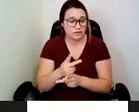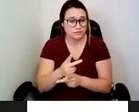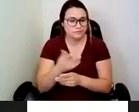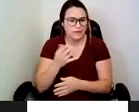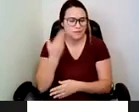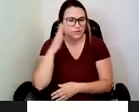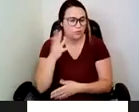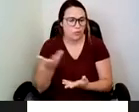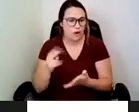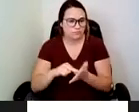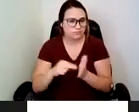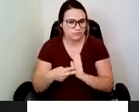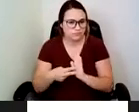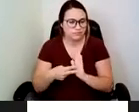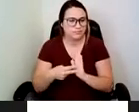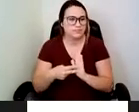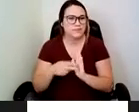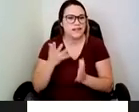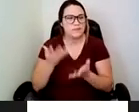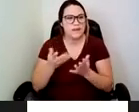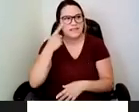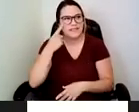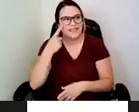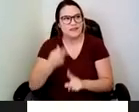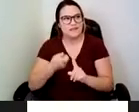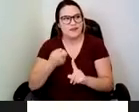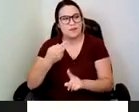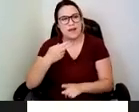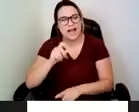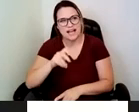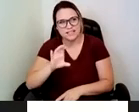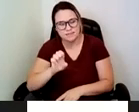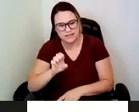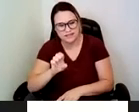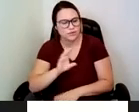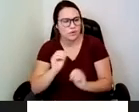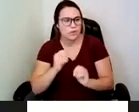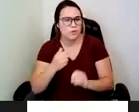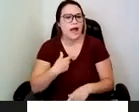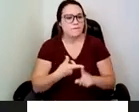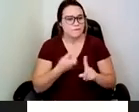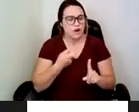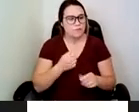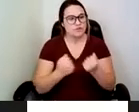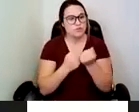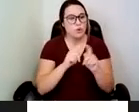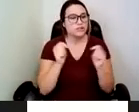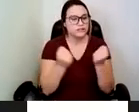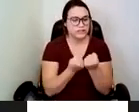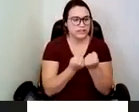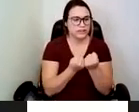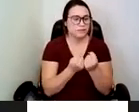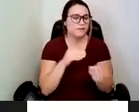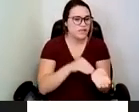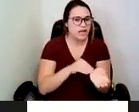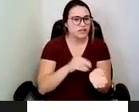at hospice and end of life. I like to say I'm from a support team, doctors, nurse practitioners, social workers that are here to